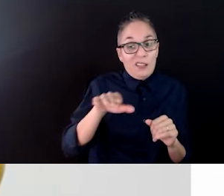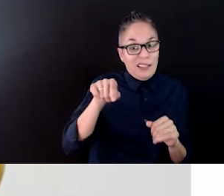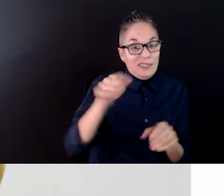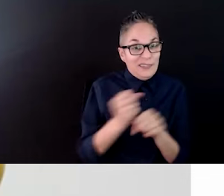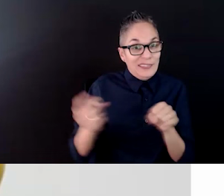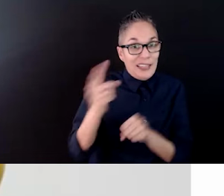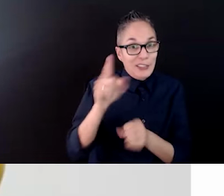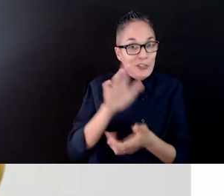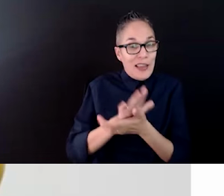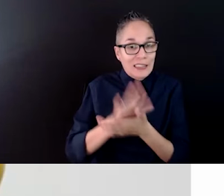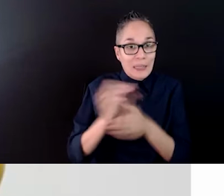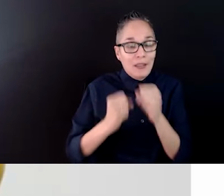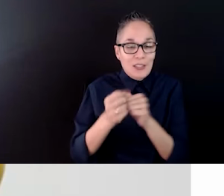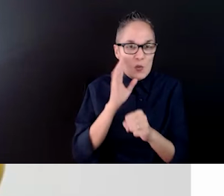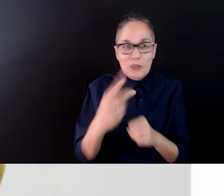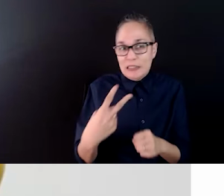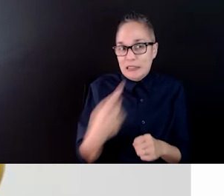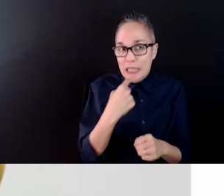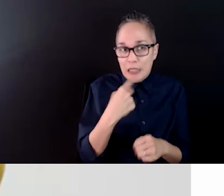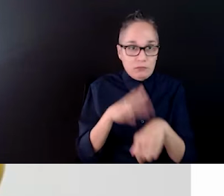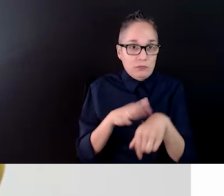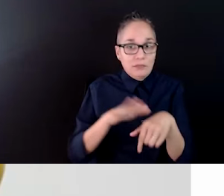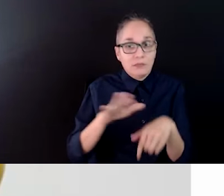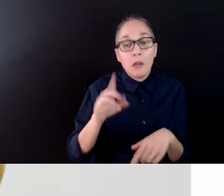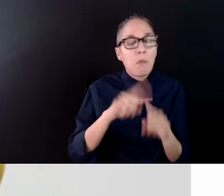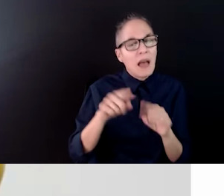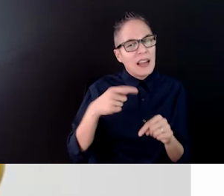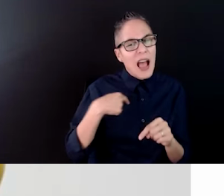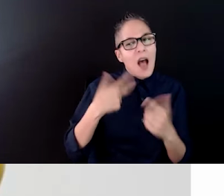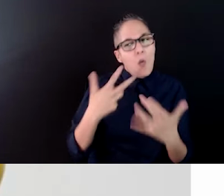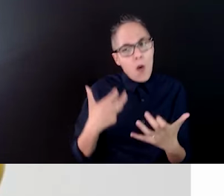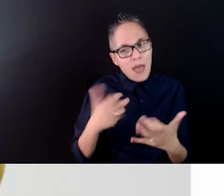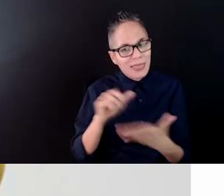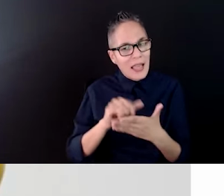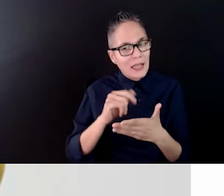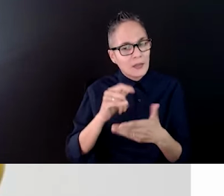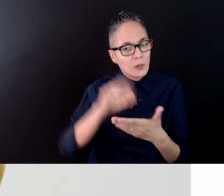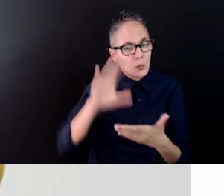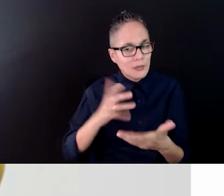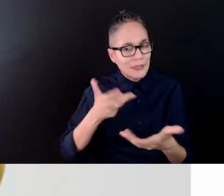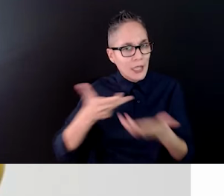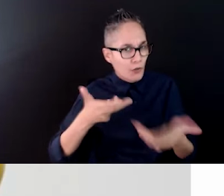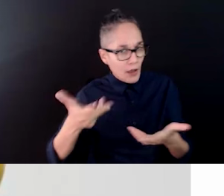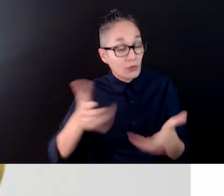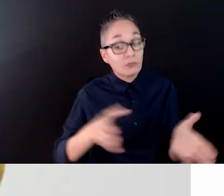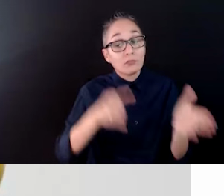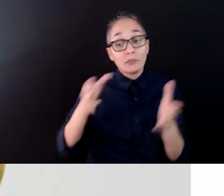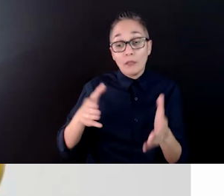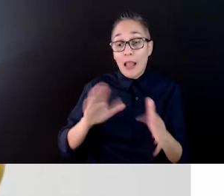an FYI. But so I needed the student interaction. As far as my activism